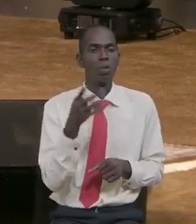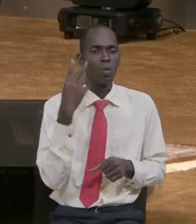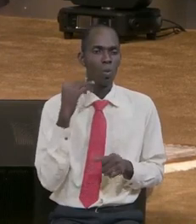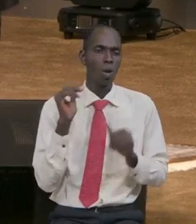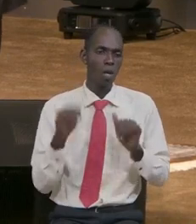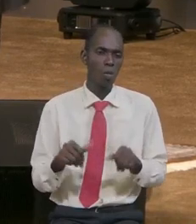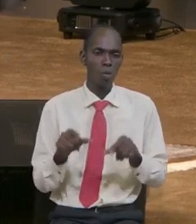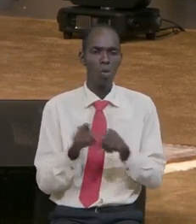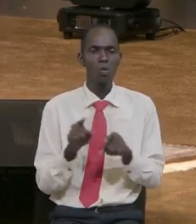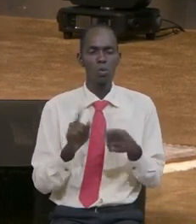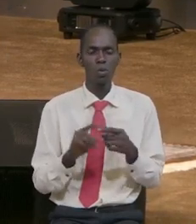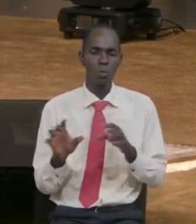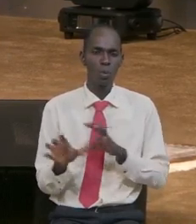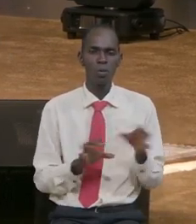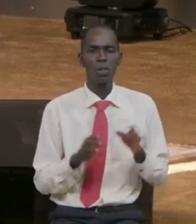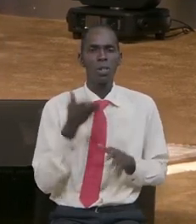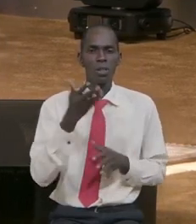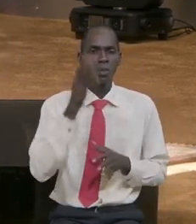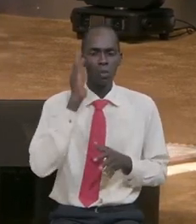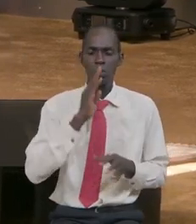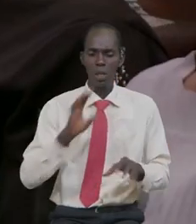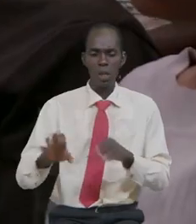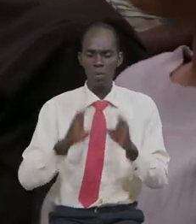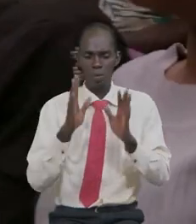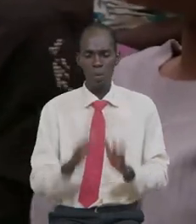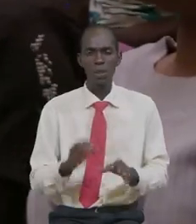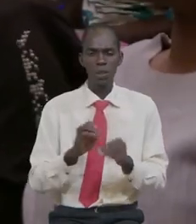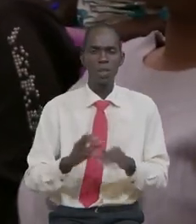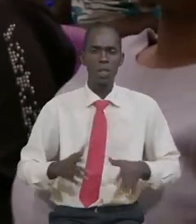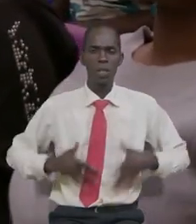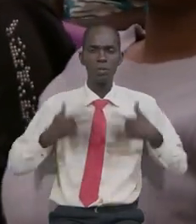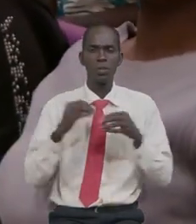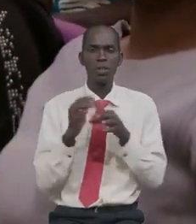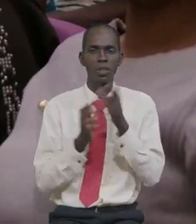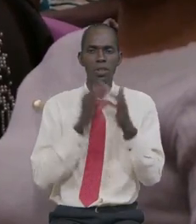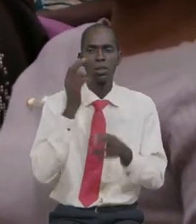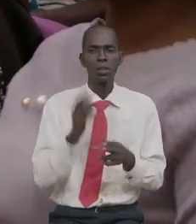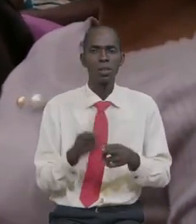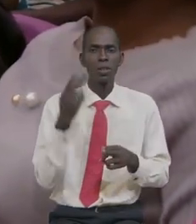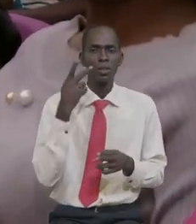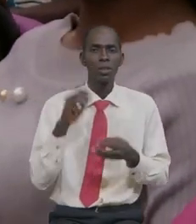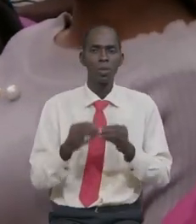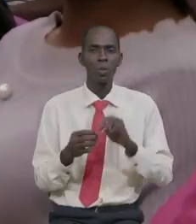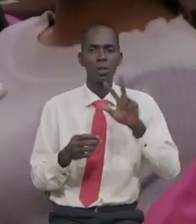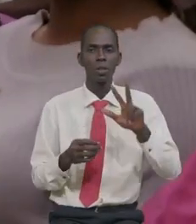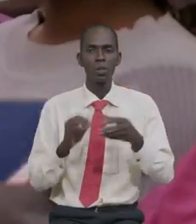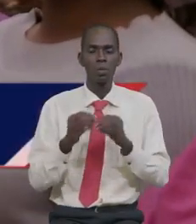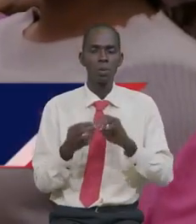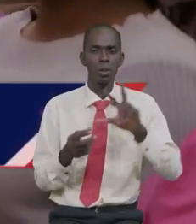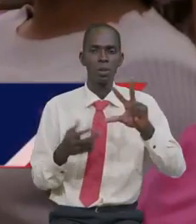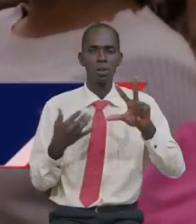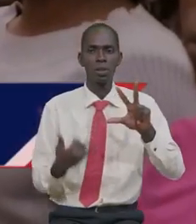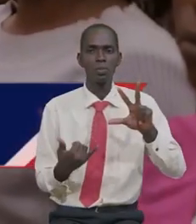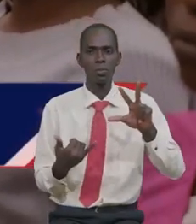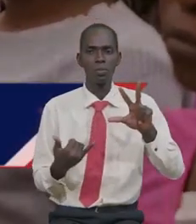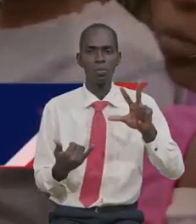also to perform. There'll be a performance in your life. Look at number three here. Number three here is